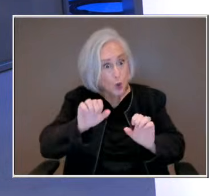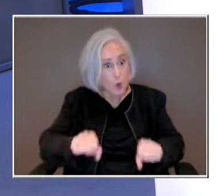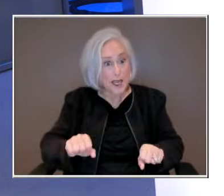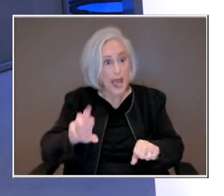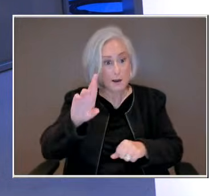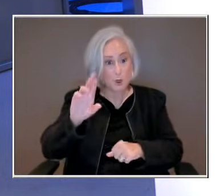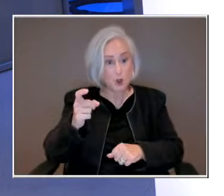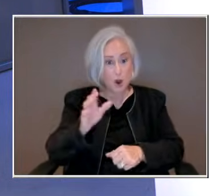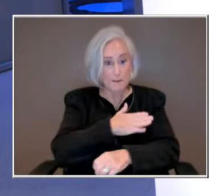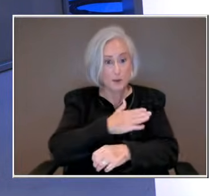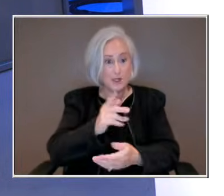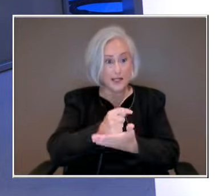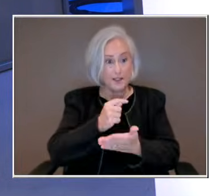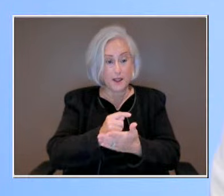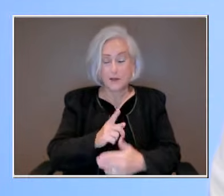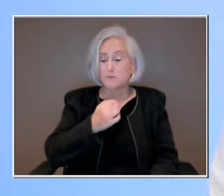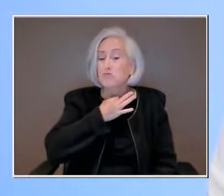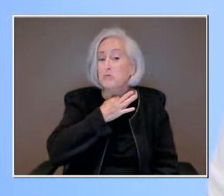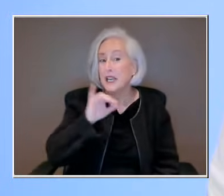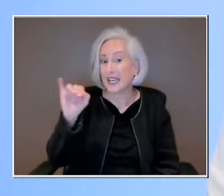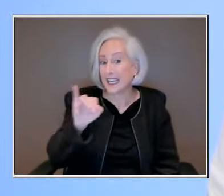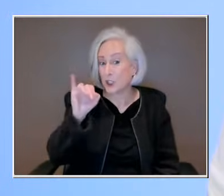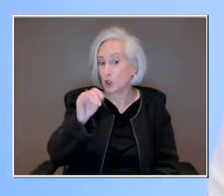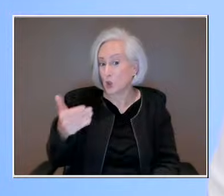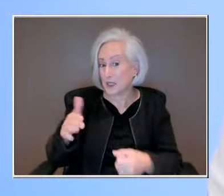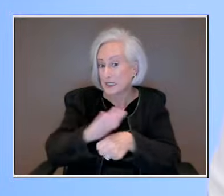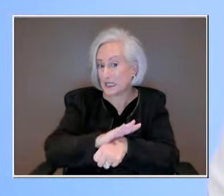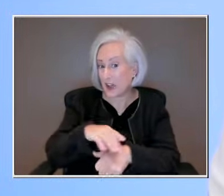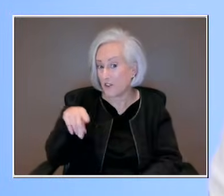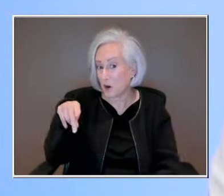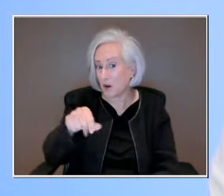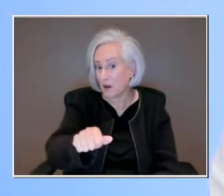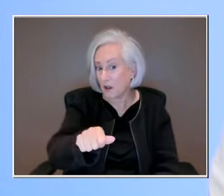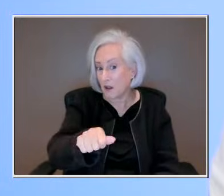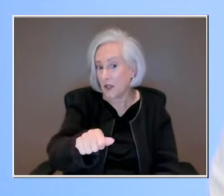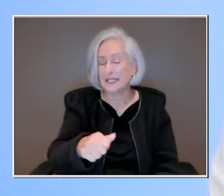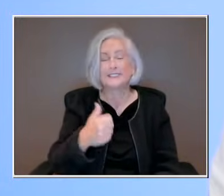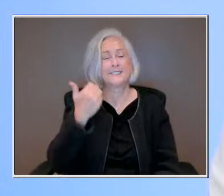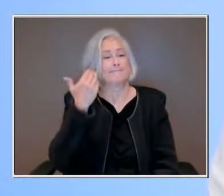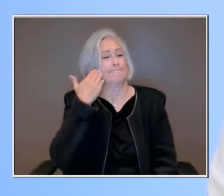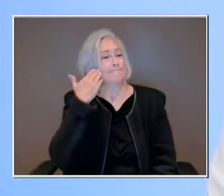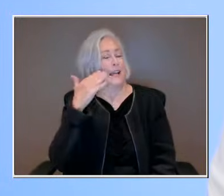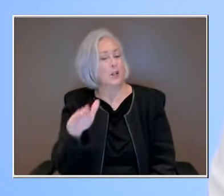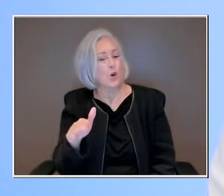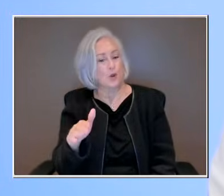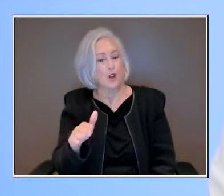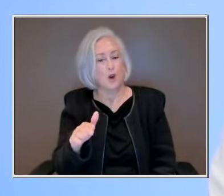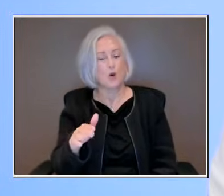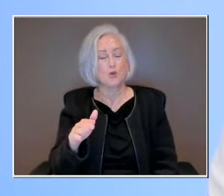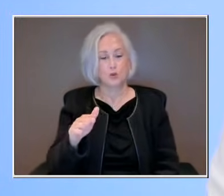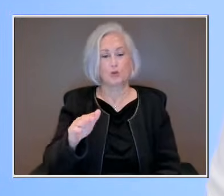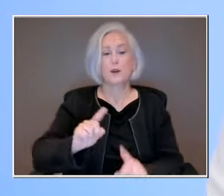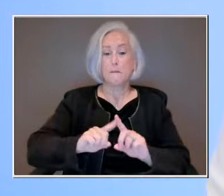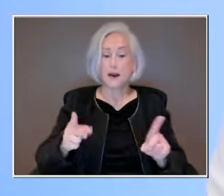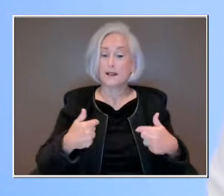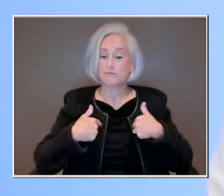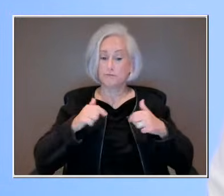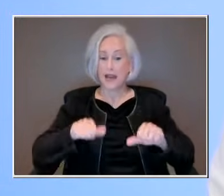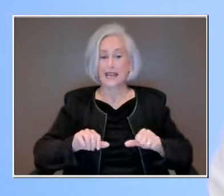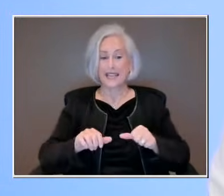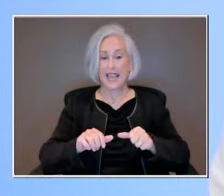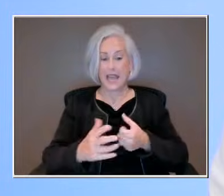insurance, does it cover it like now, it would? I'm not quite sure about that. I do know that I am able to engage music